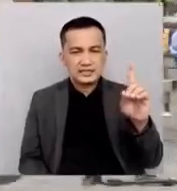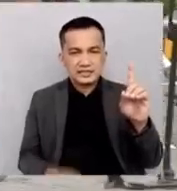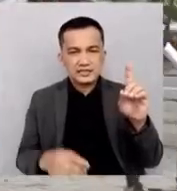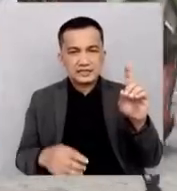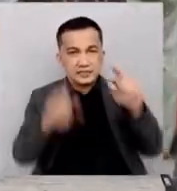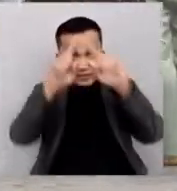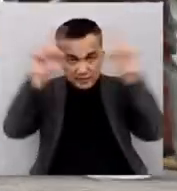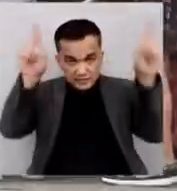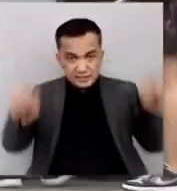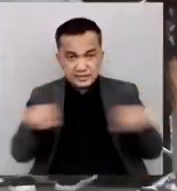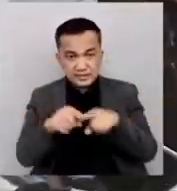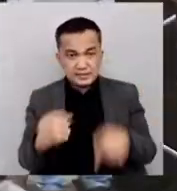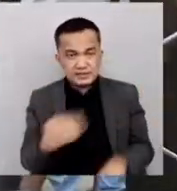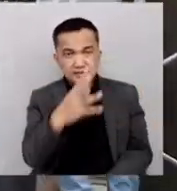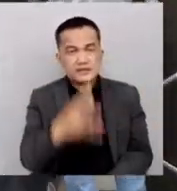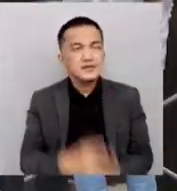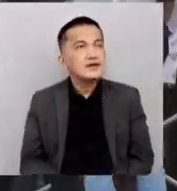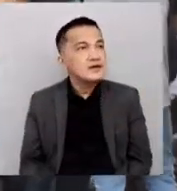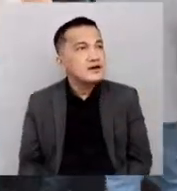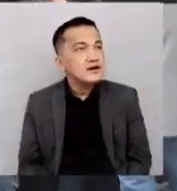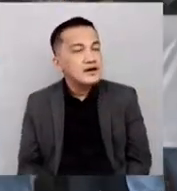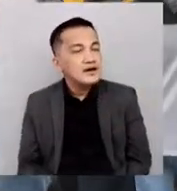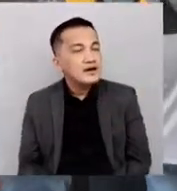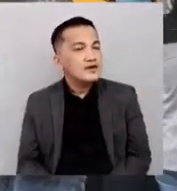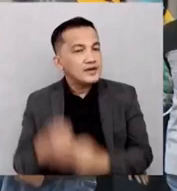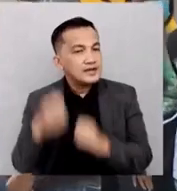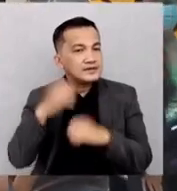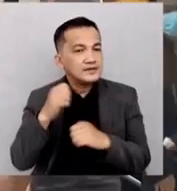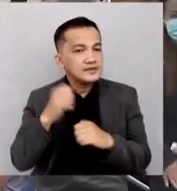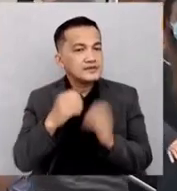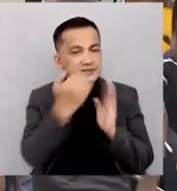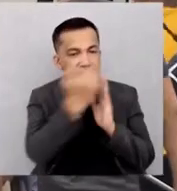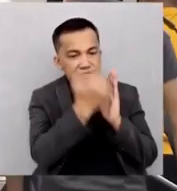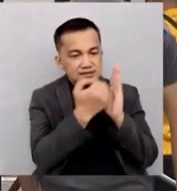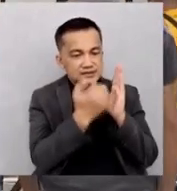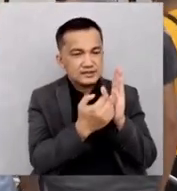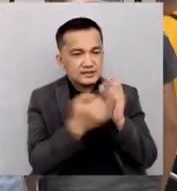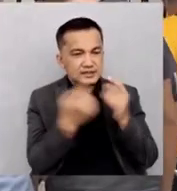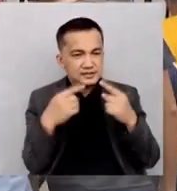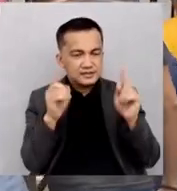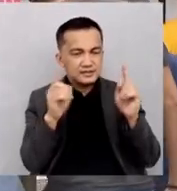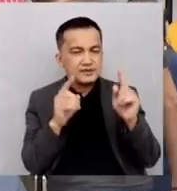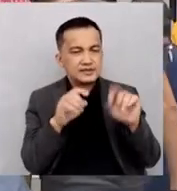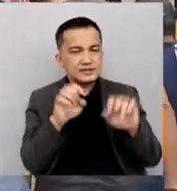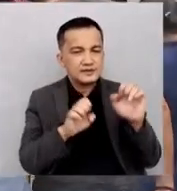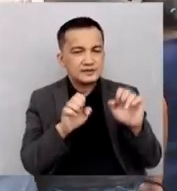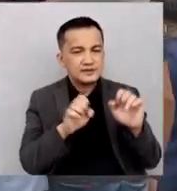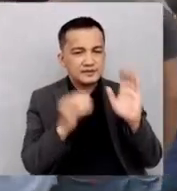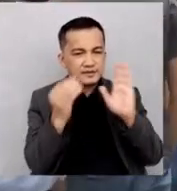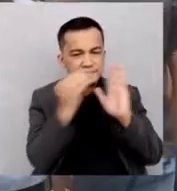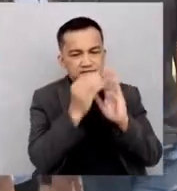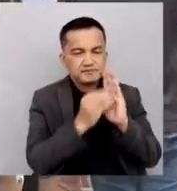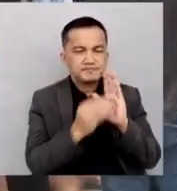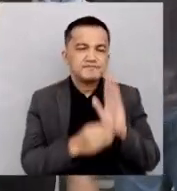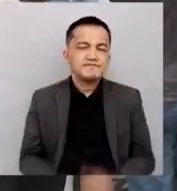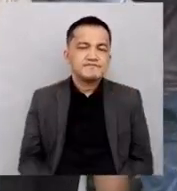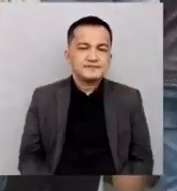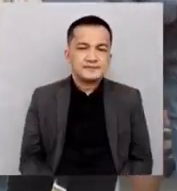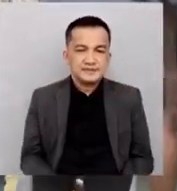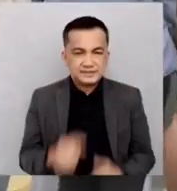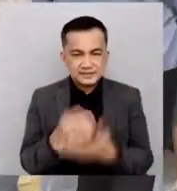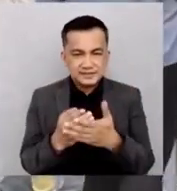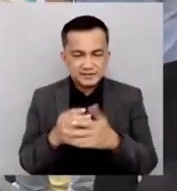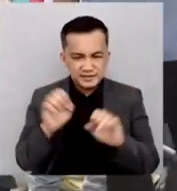where we are expecting that the list of successful examinees to be posted. Some of the examinees and relatives